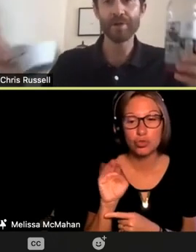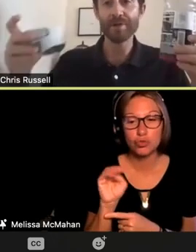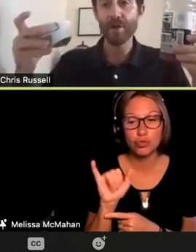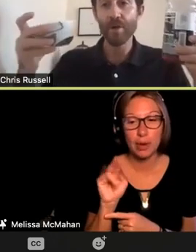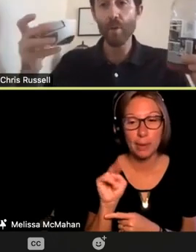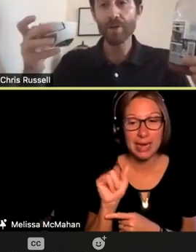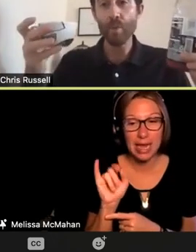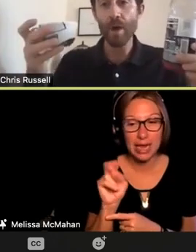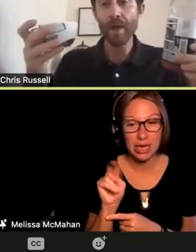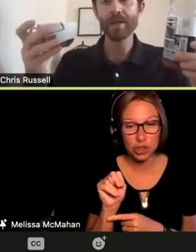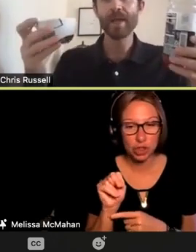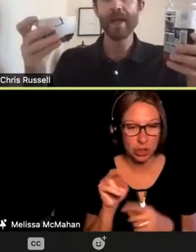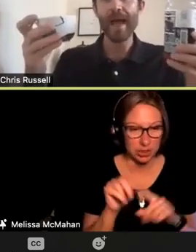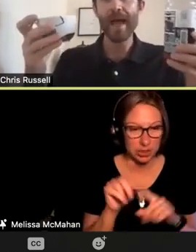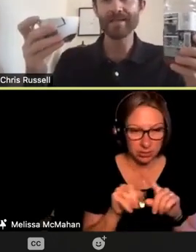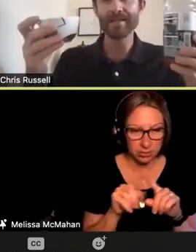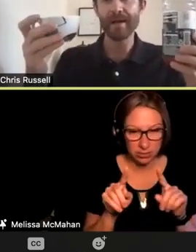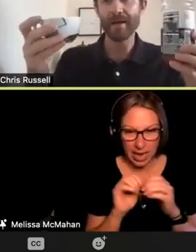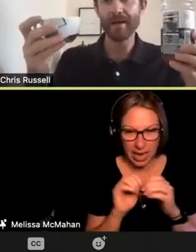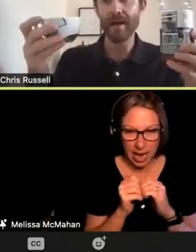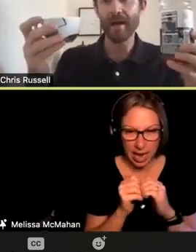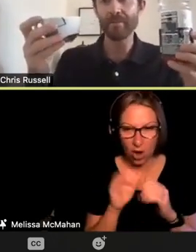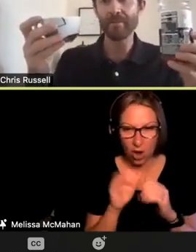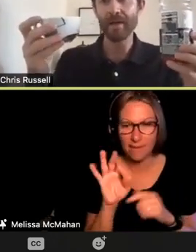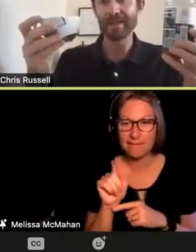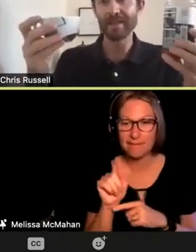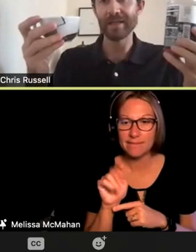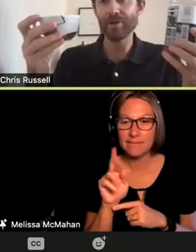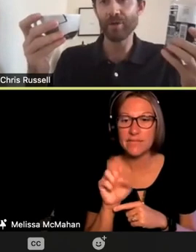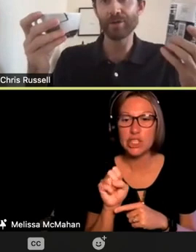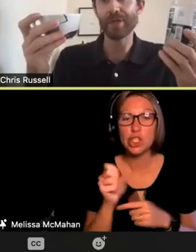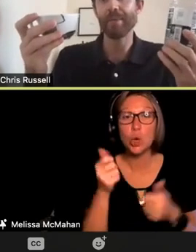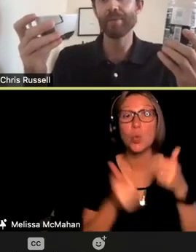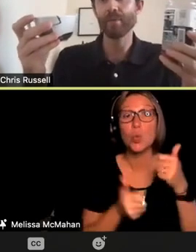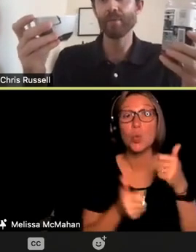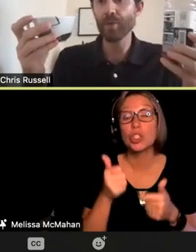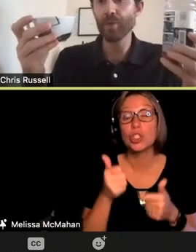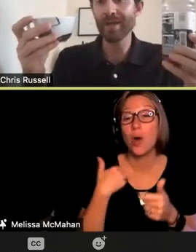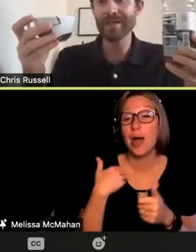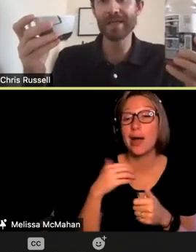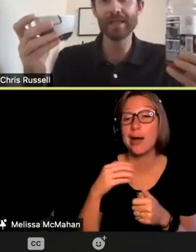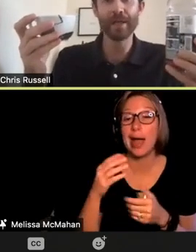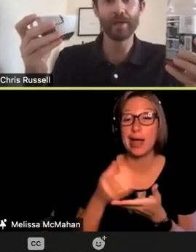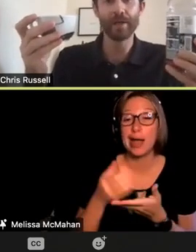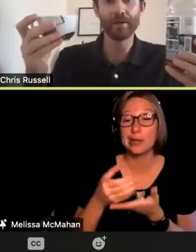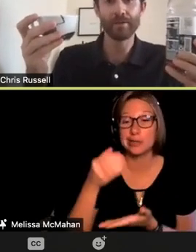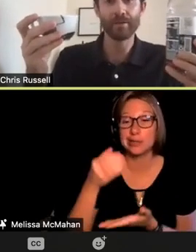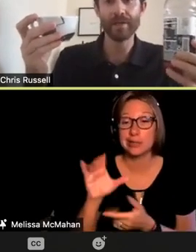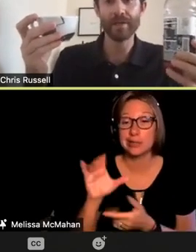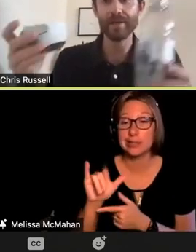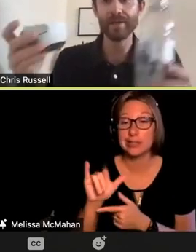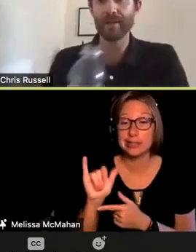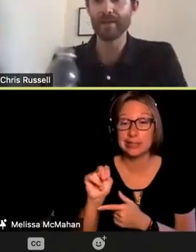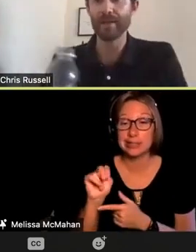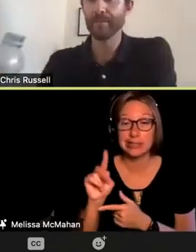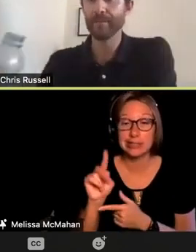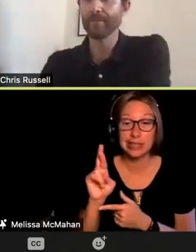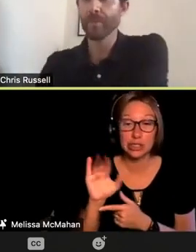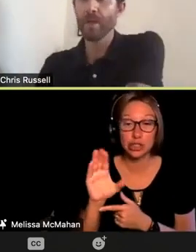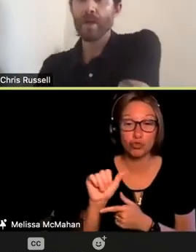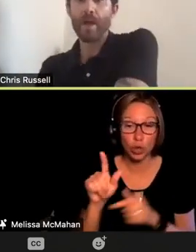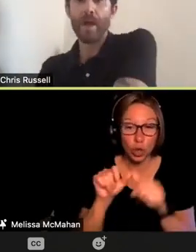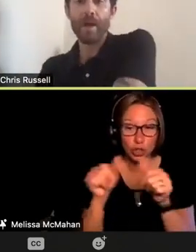their features. Which one has a cylindrical shape? Which one is clear, right? These kind of